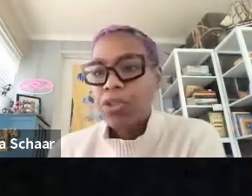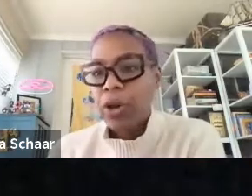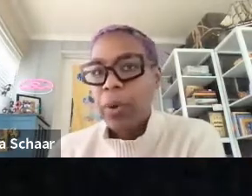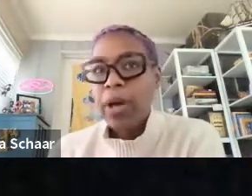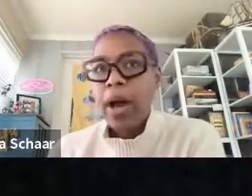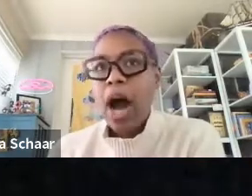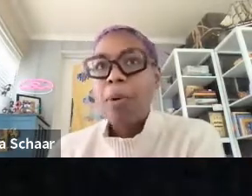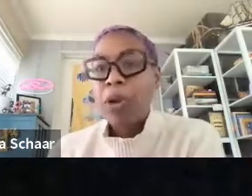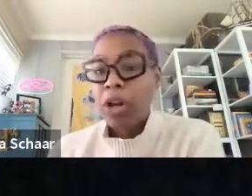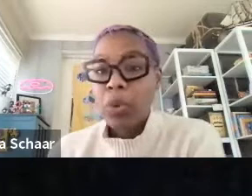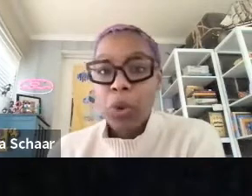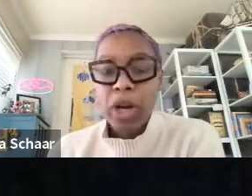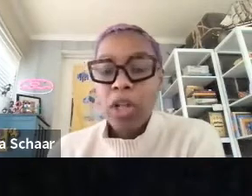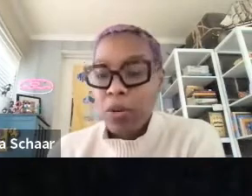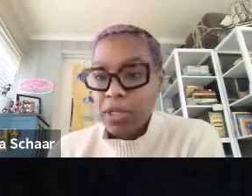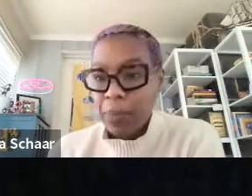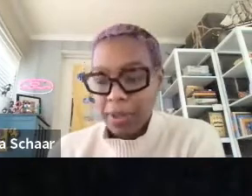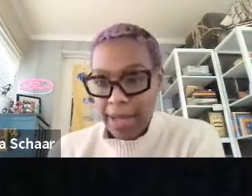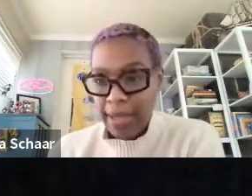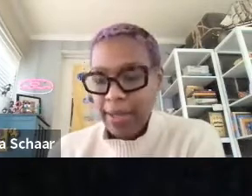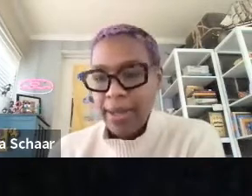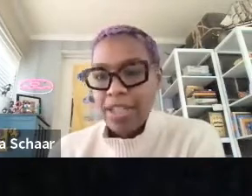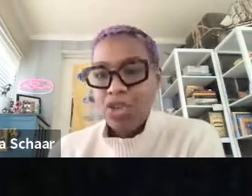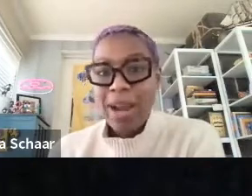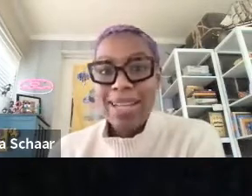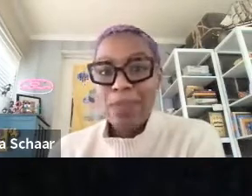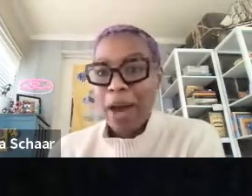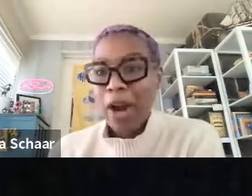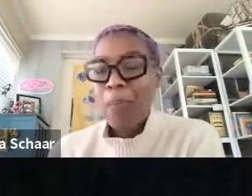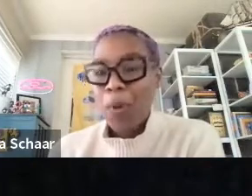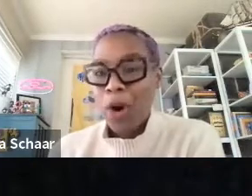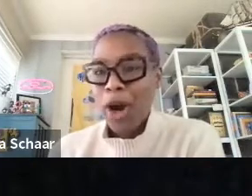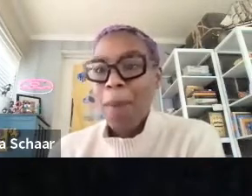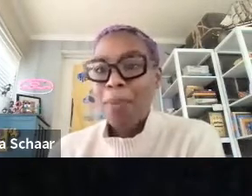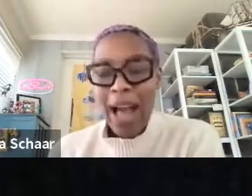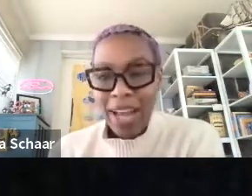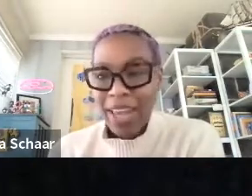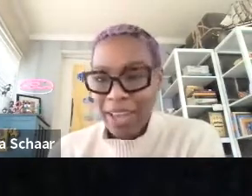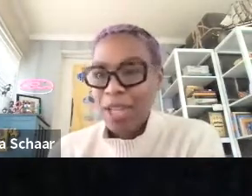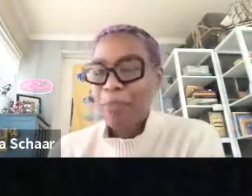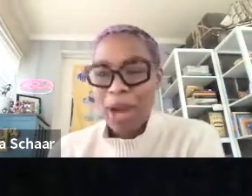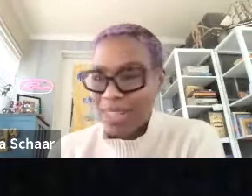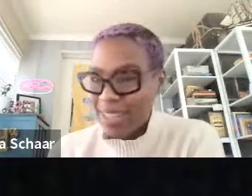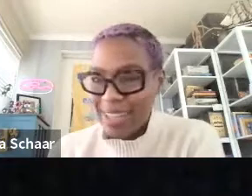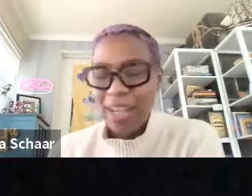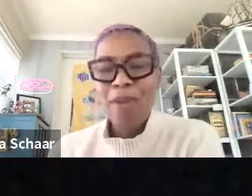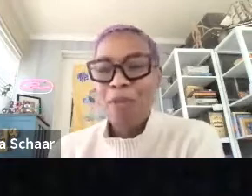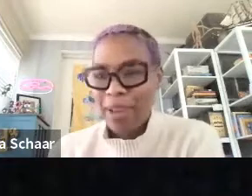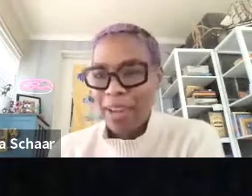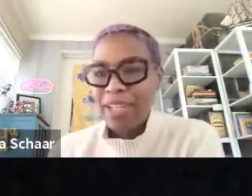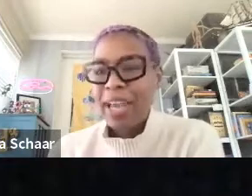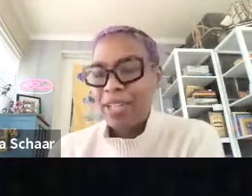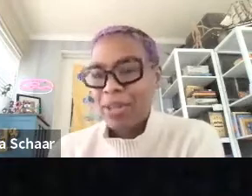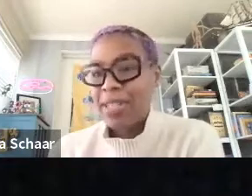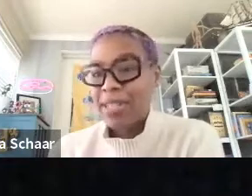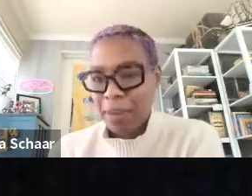she also went on to work closely with NASA to try to inspire more Black kids, brown kids, and